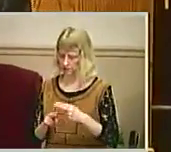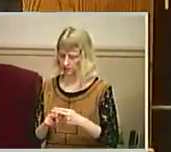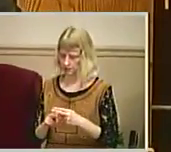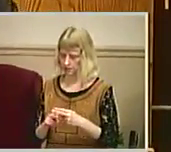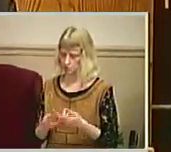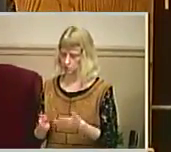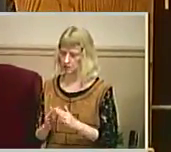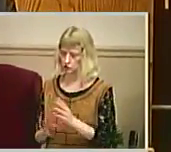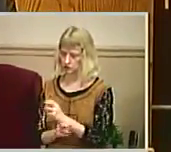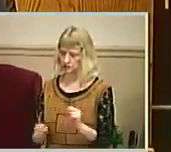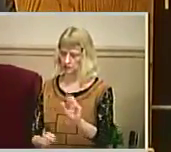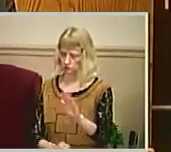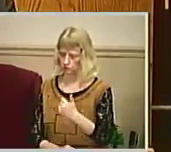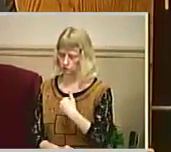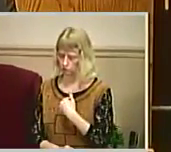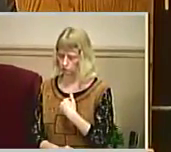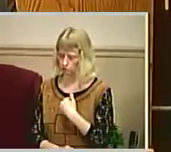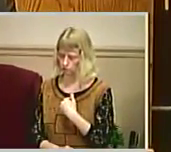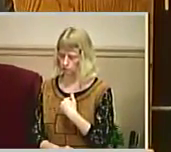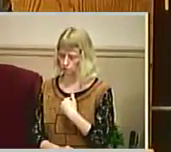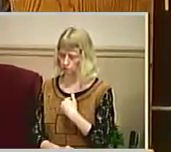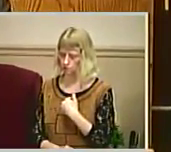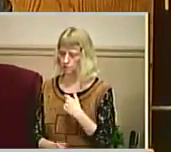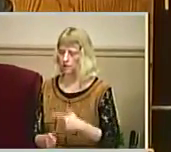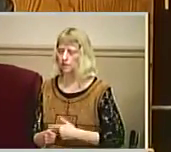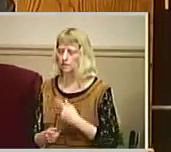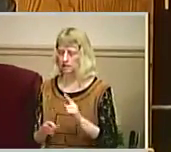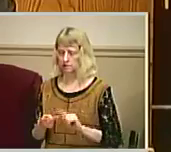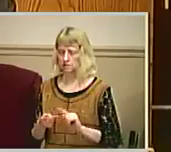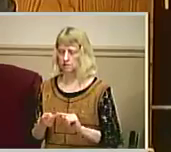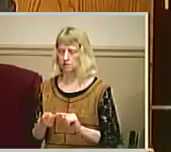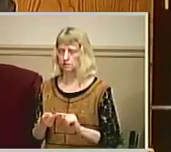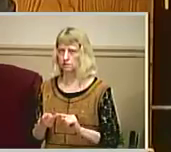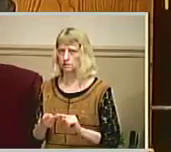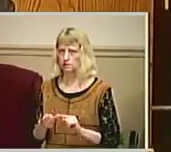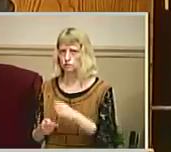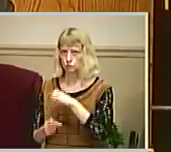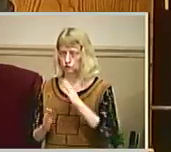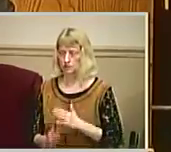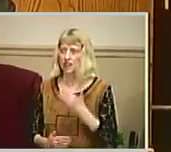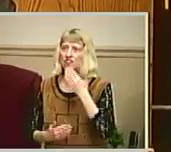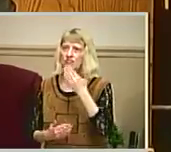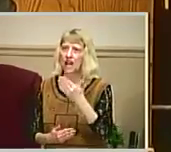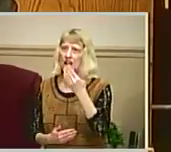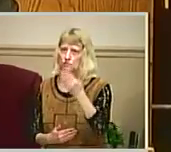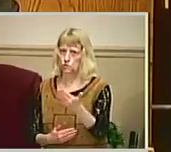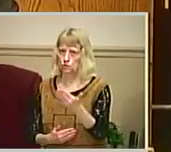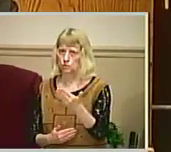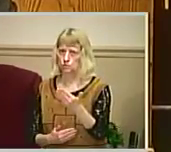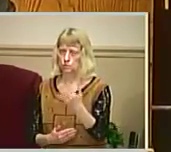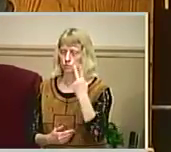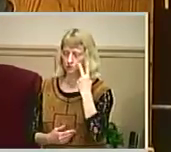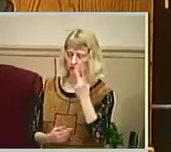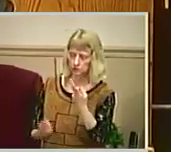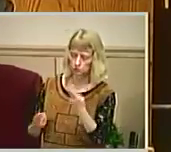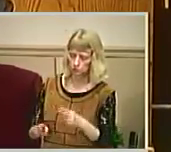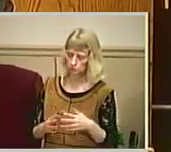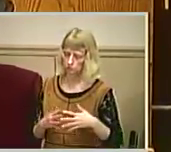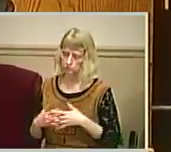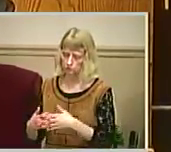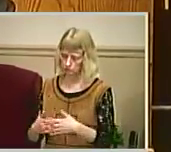Him to save you. But then let's be committed to being thankful for what we've seen take place in the